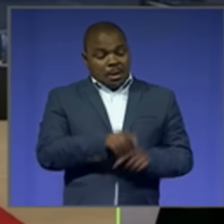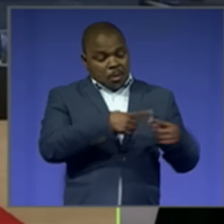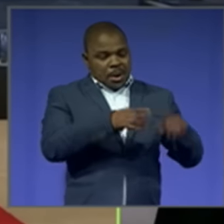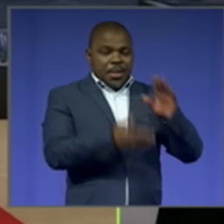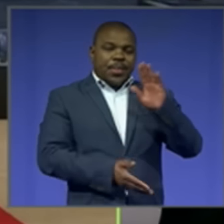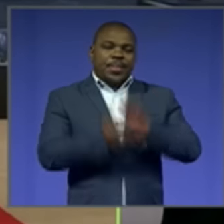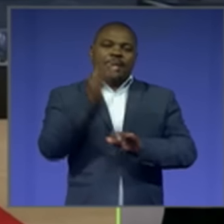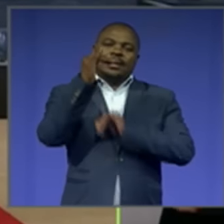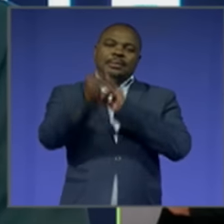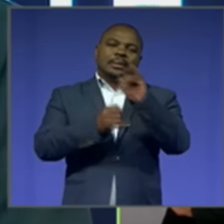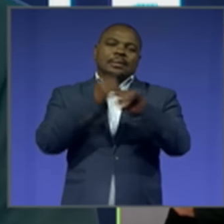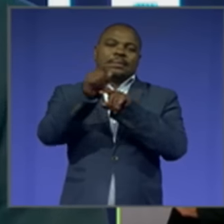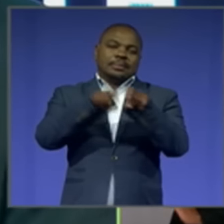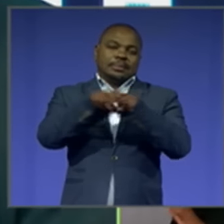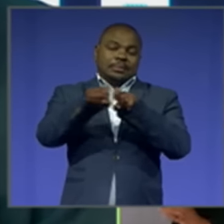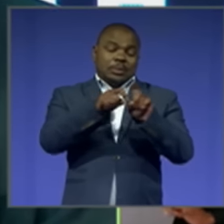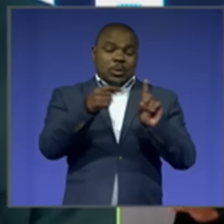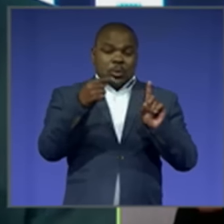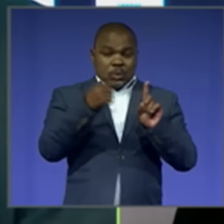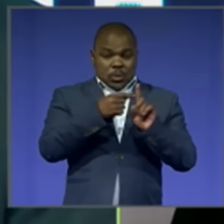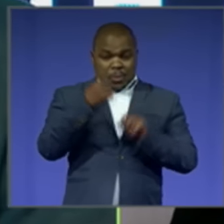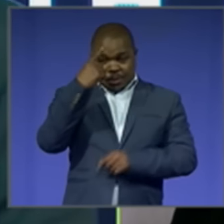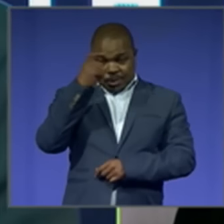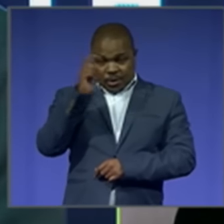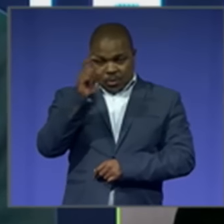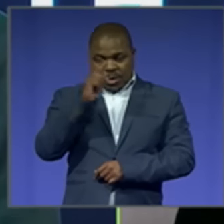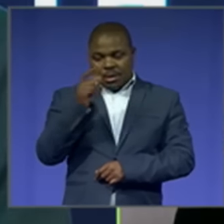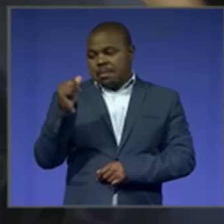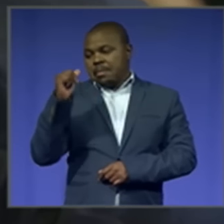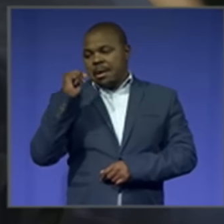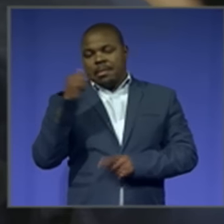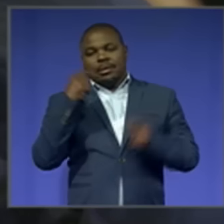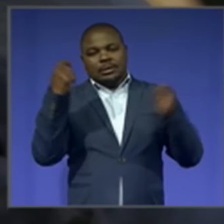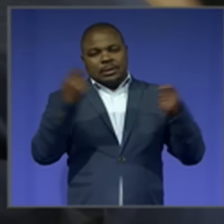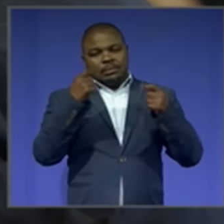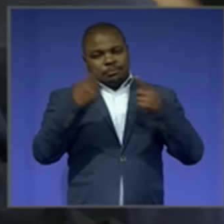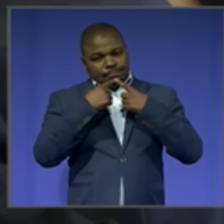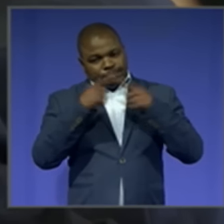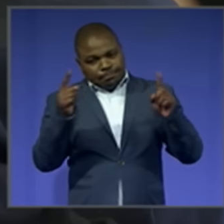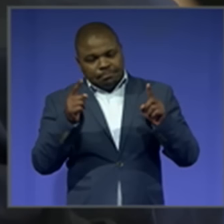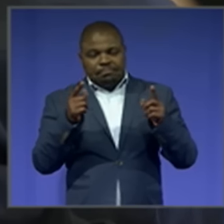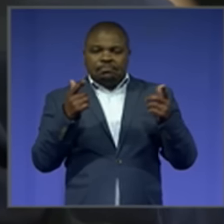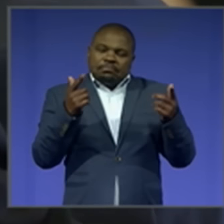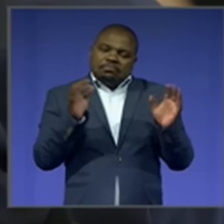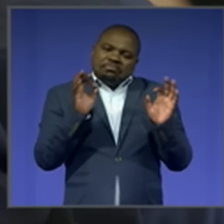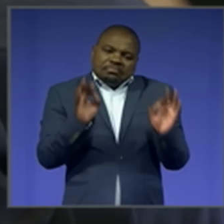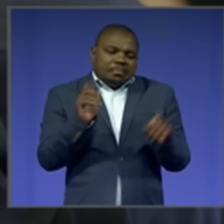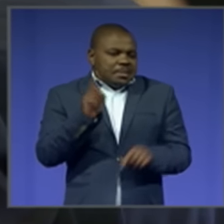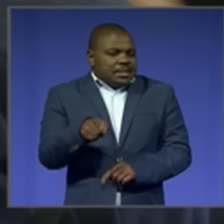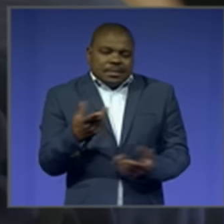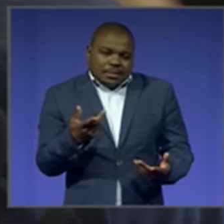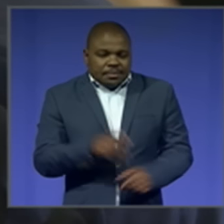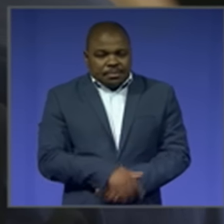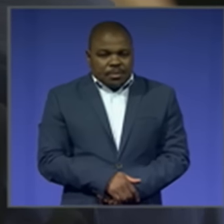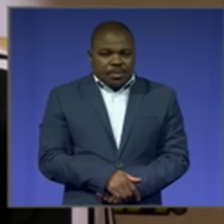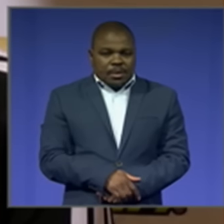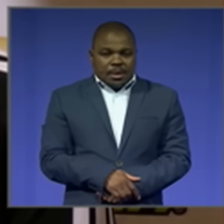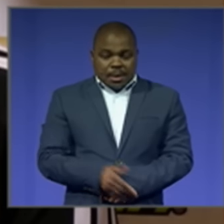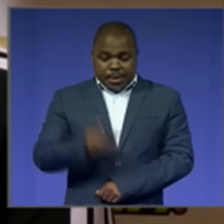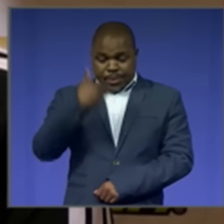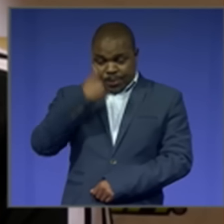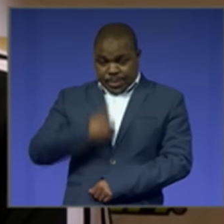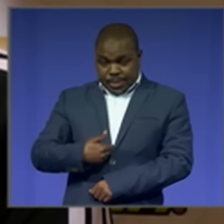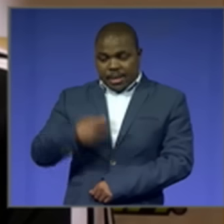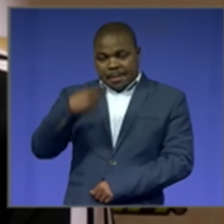boditšhabatšhaba, gomme o tshepa seo a se dirilego moletlong wa maabane e le selo se maleba. For me,